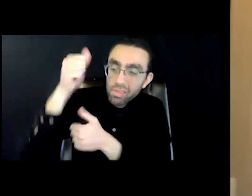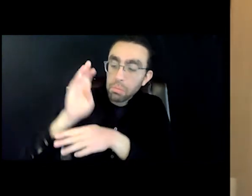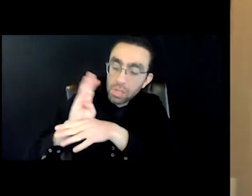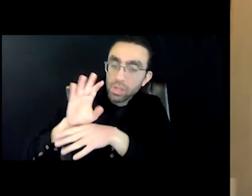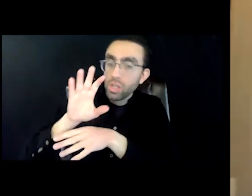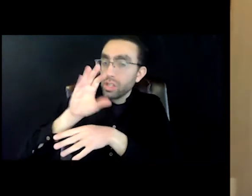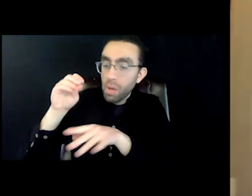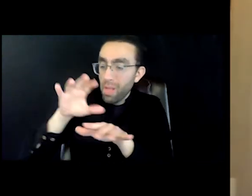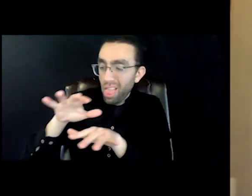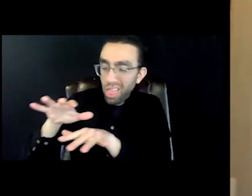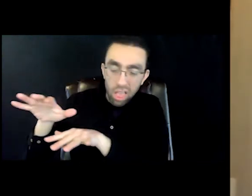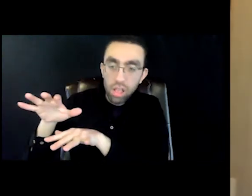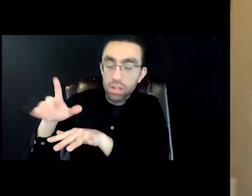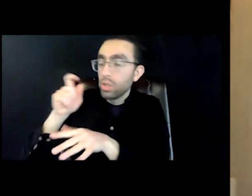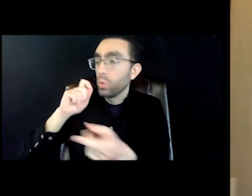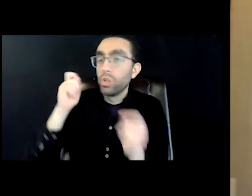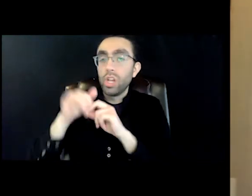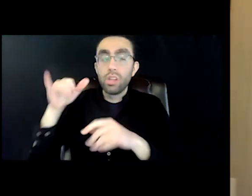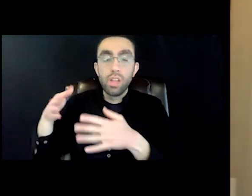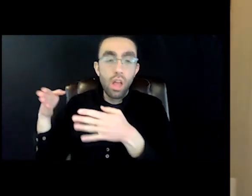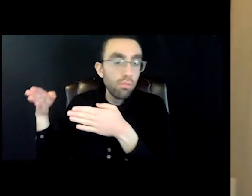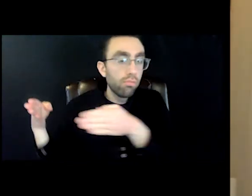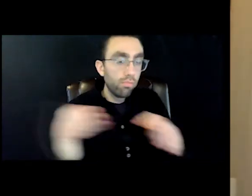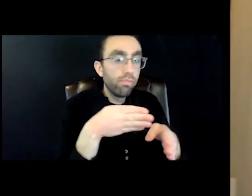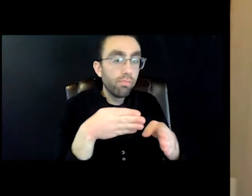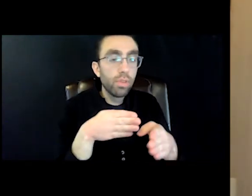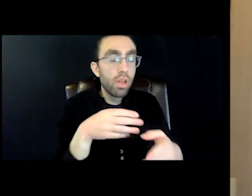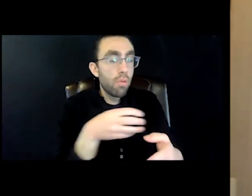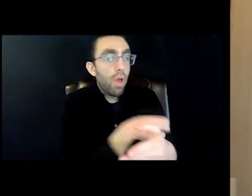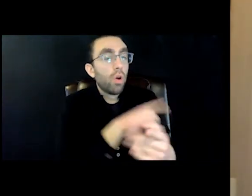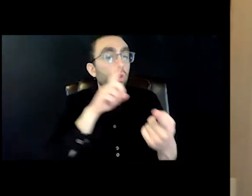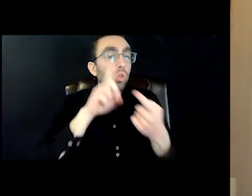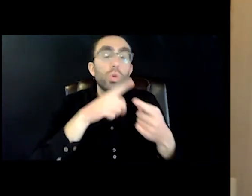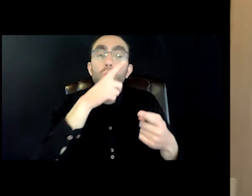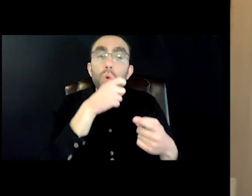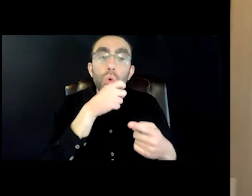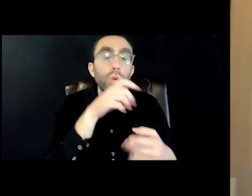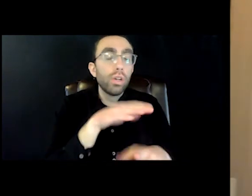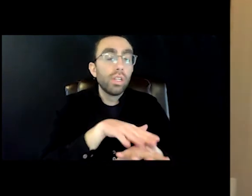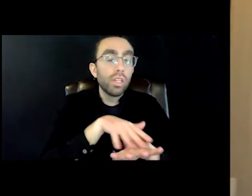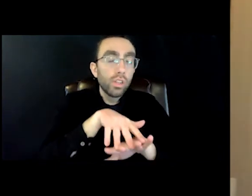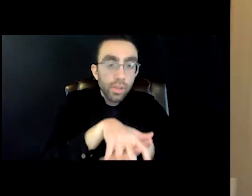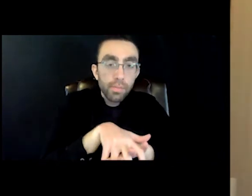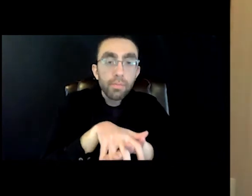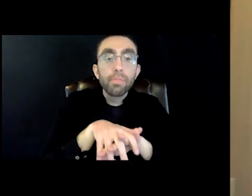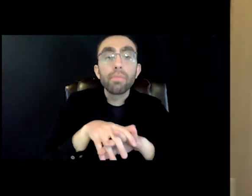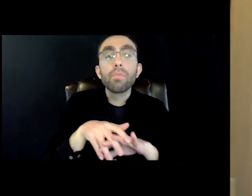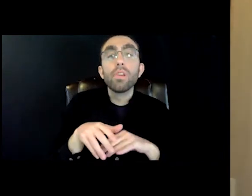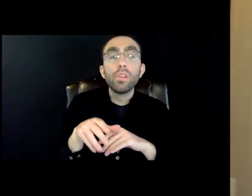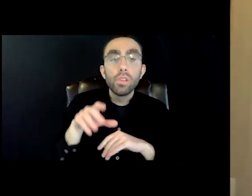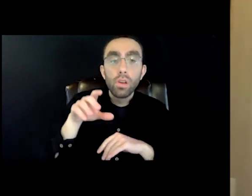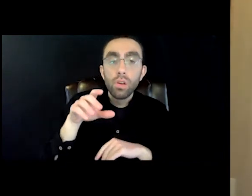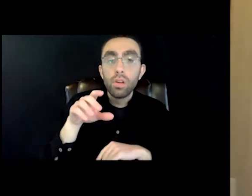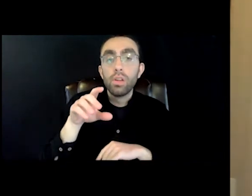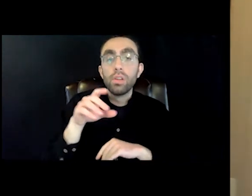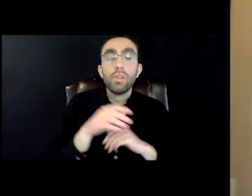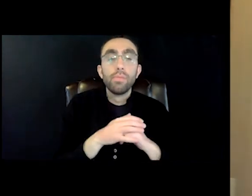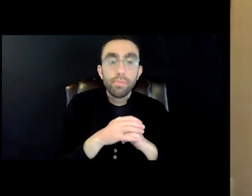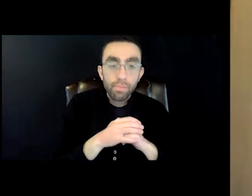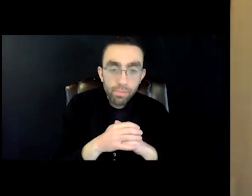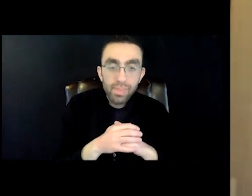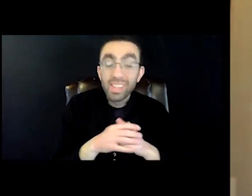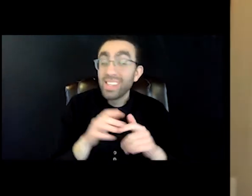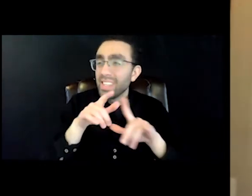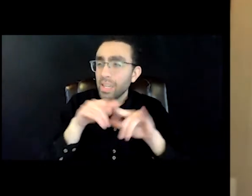And thank you so much, Aletta, for spelling out, how do we tell these stories? How do we tell the stories of us? And it's best specifically weaving